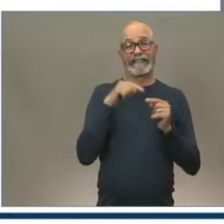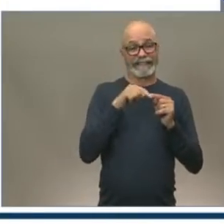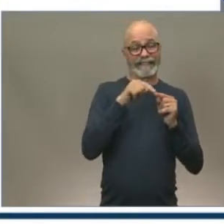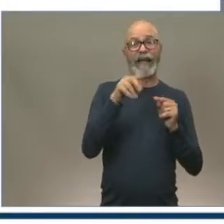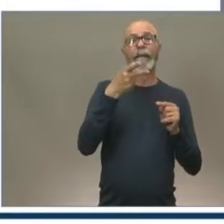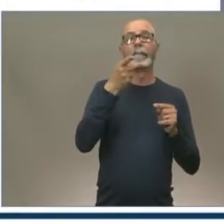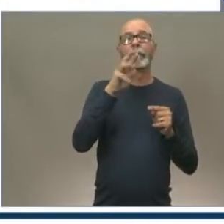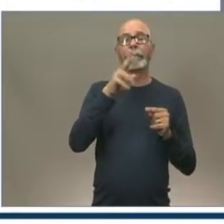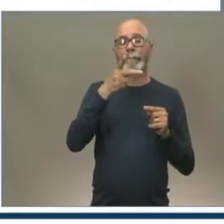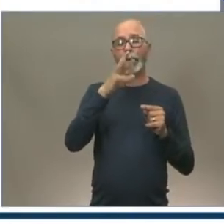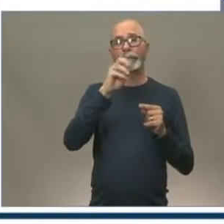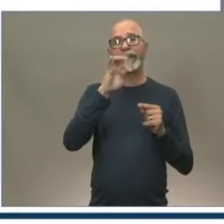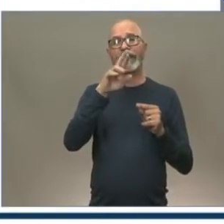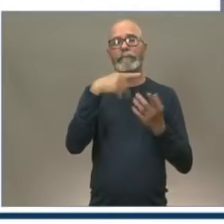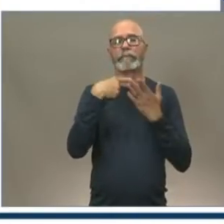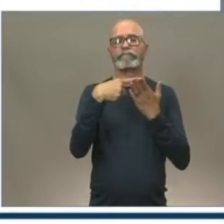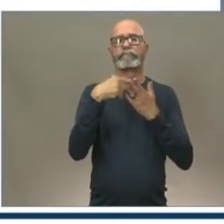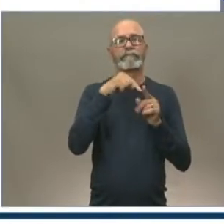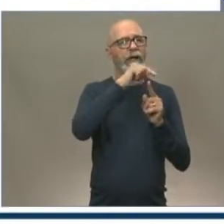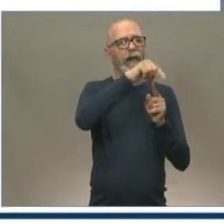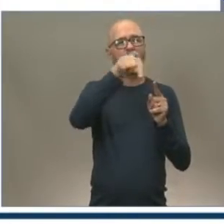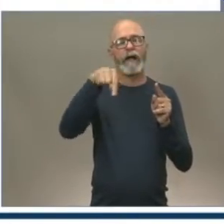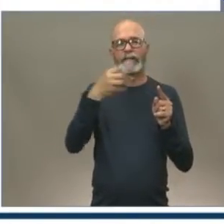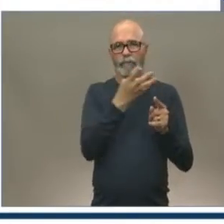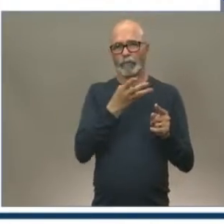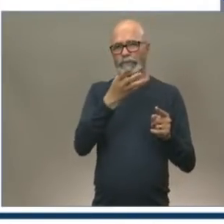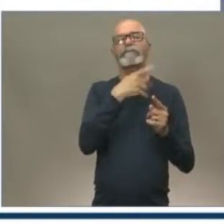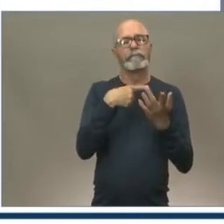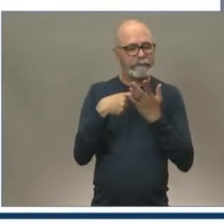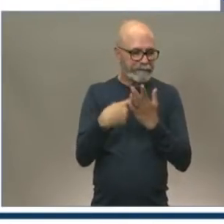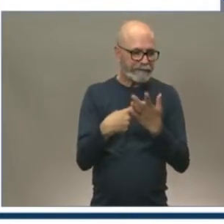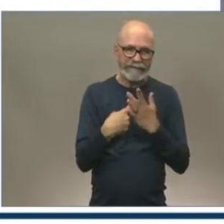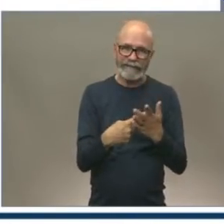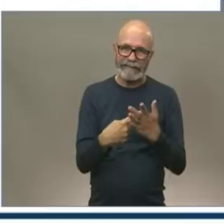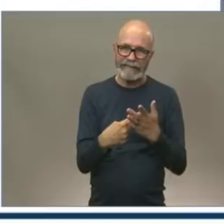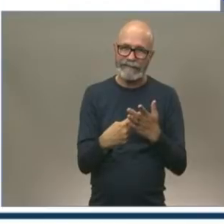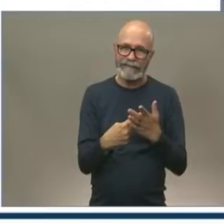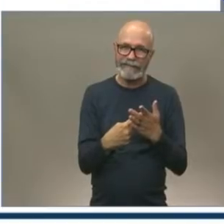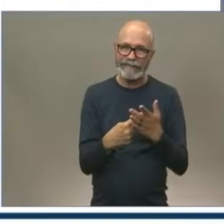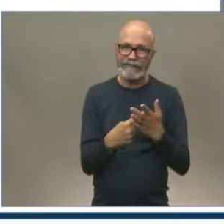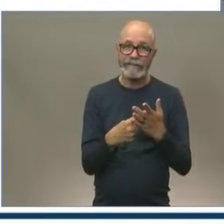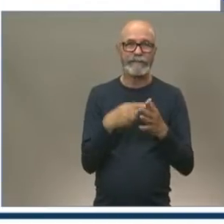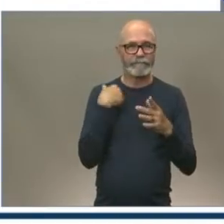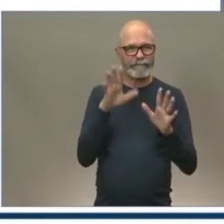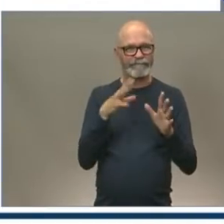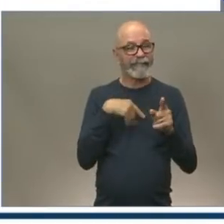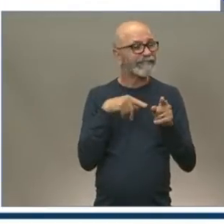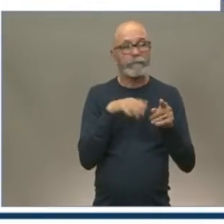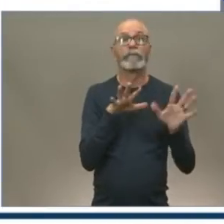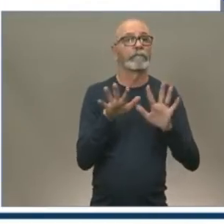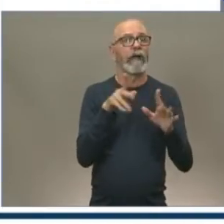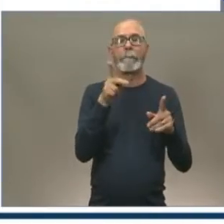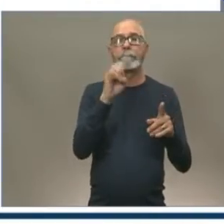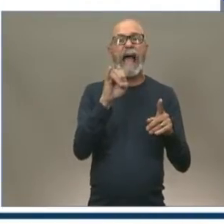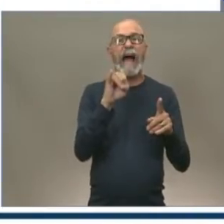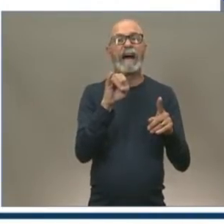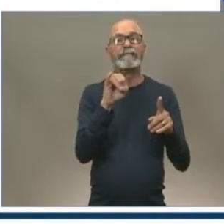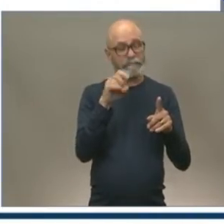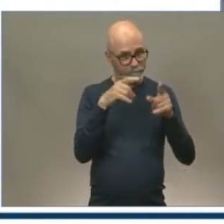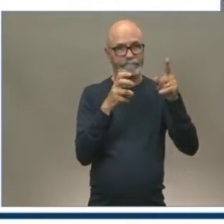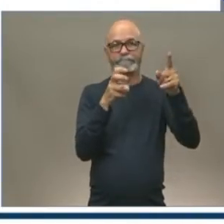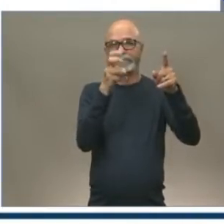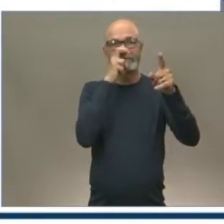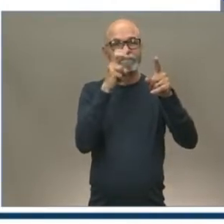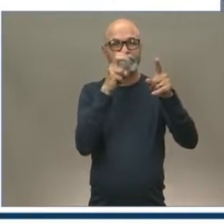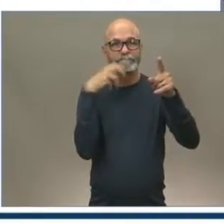have that discussion. As you know, PEI also has restrictions for non-essential travel. So we'll have